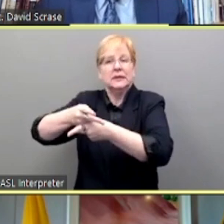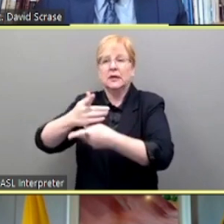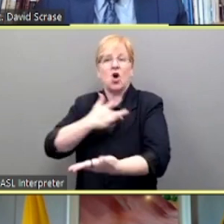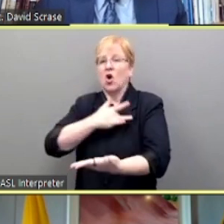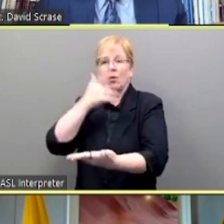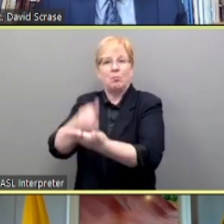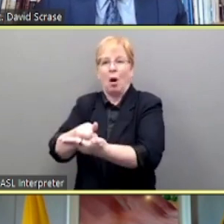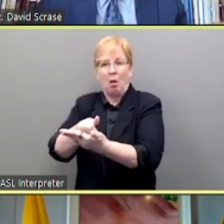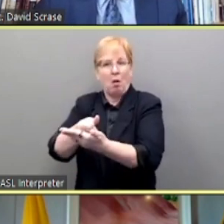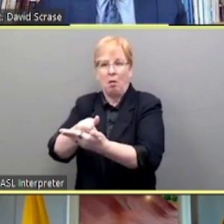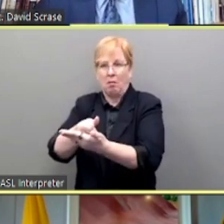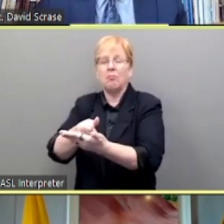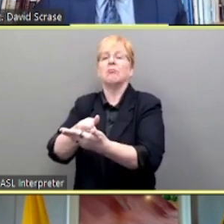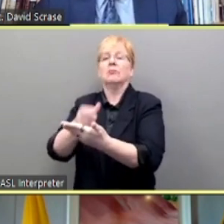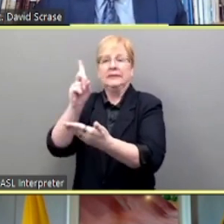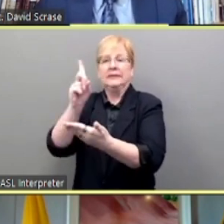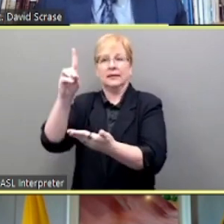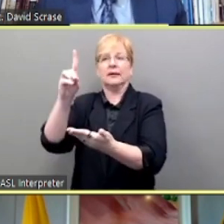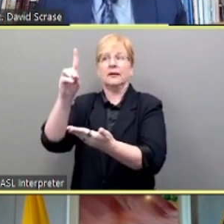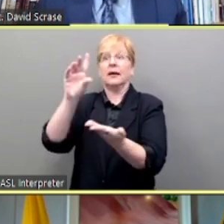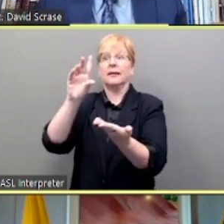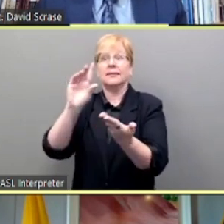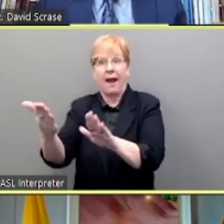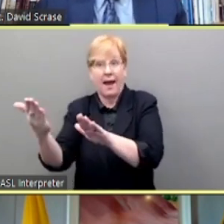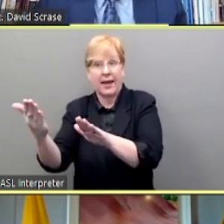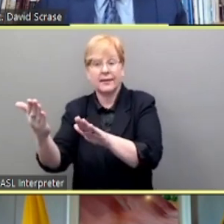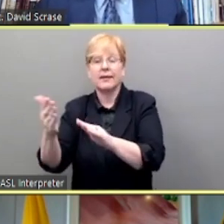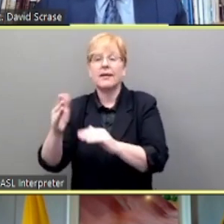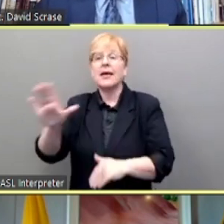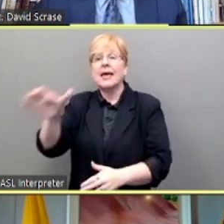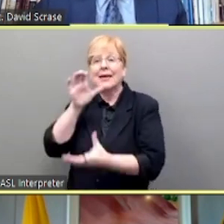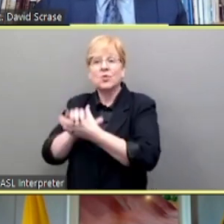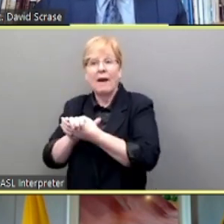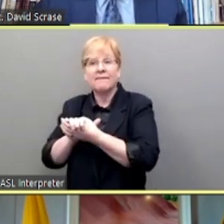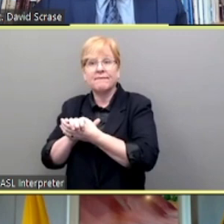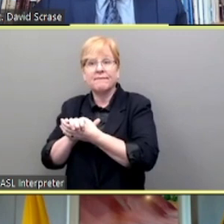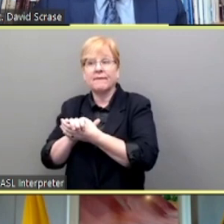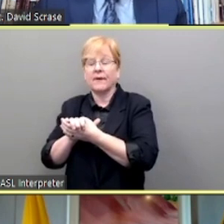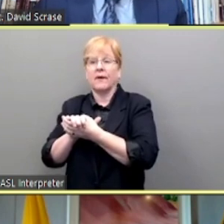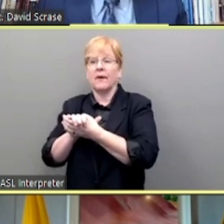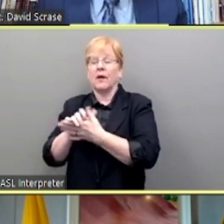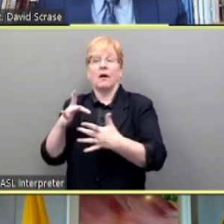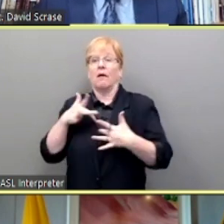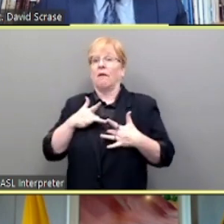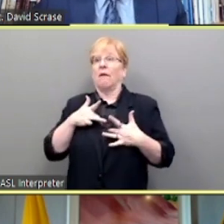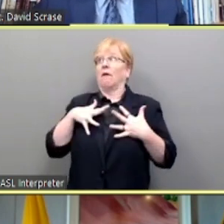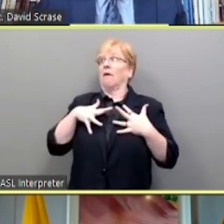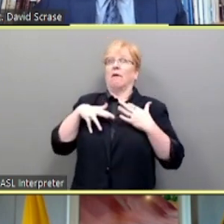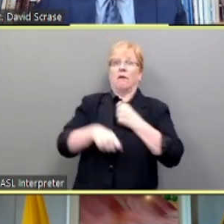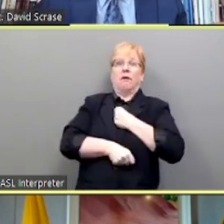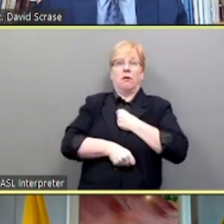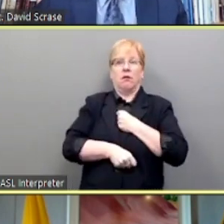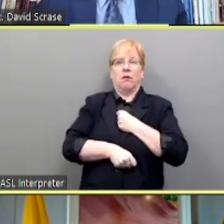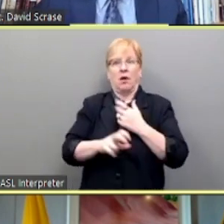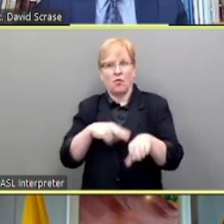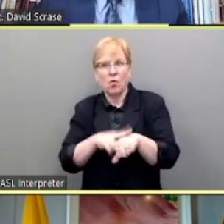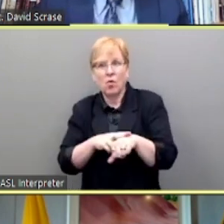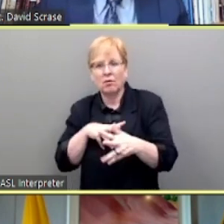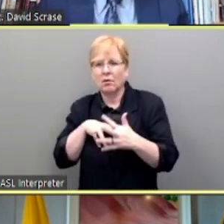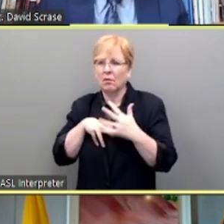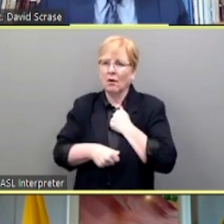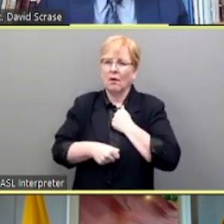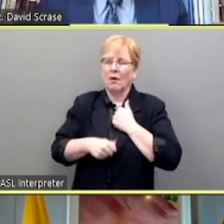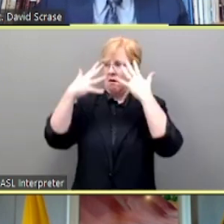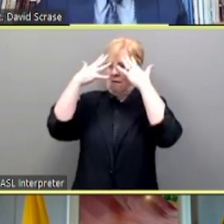cardiac arrest, died, and his wife just so distraught and saying,